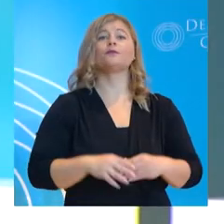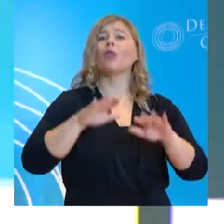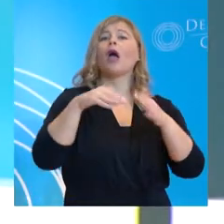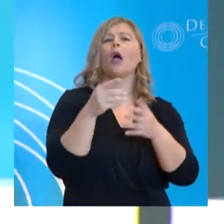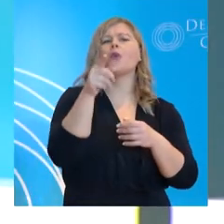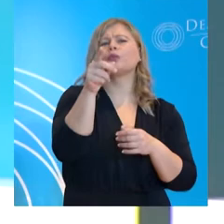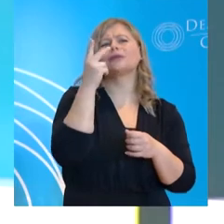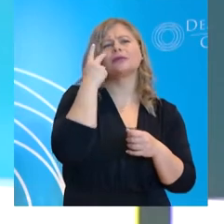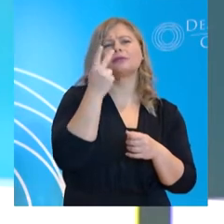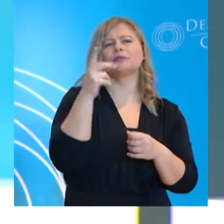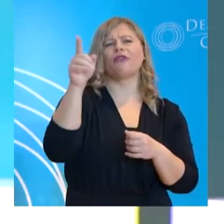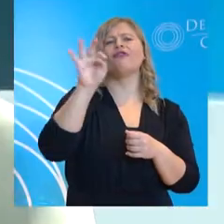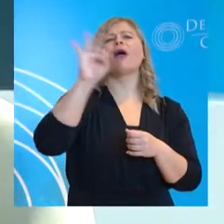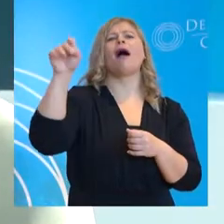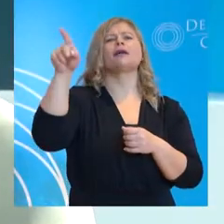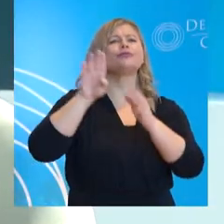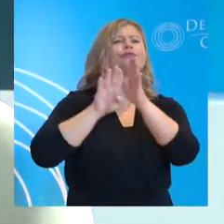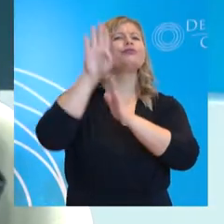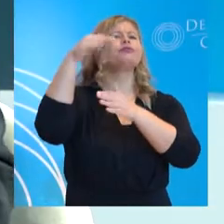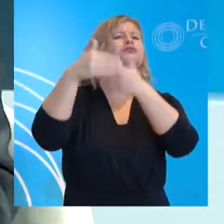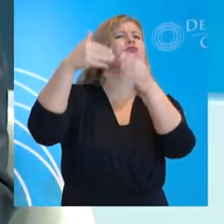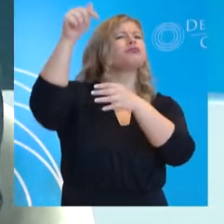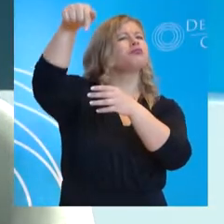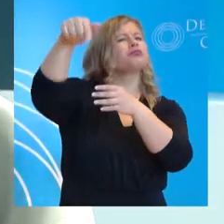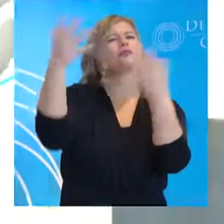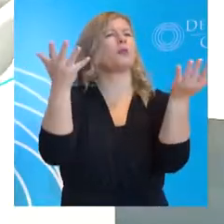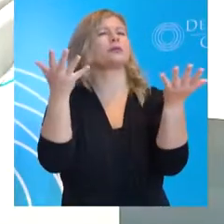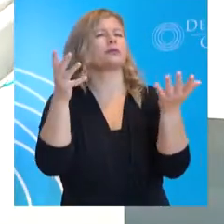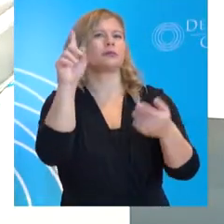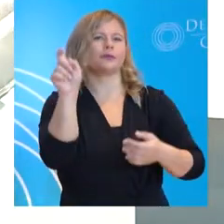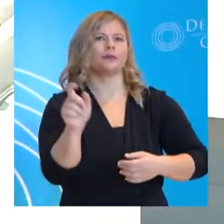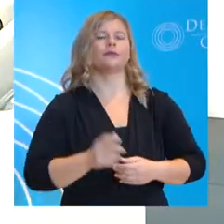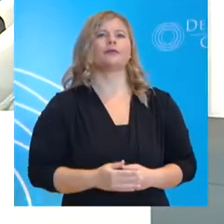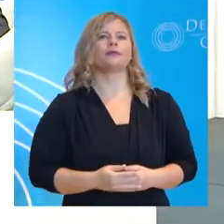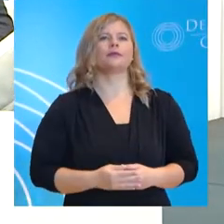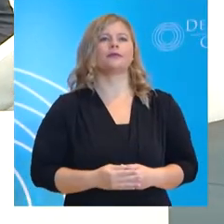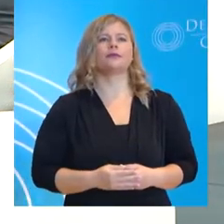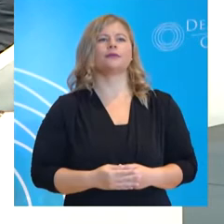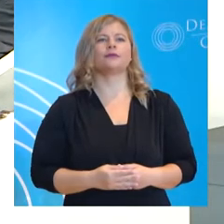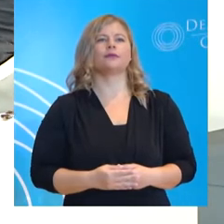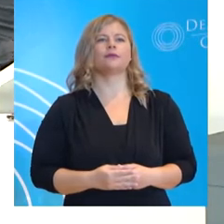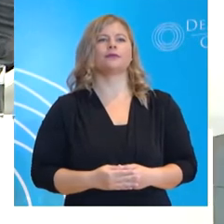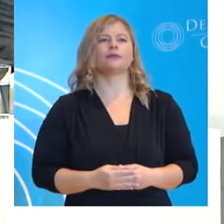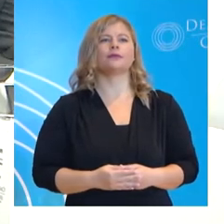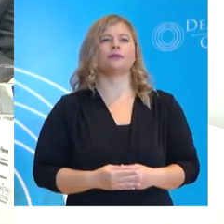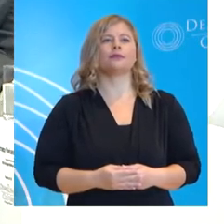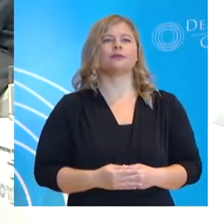into trouble with AUKUS. For the moment, we have purchased German submarines, and